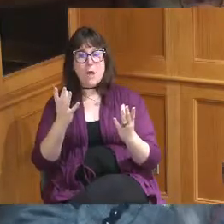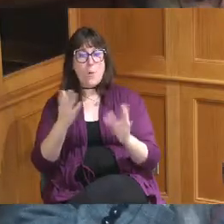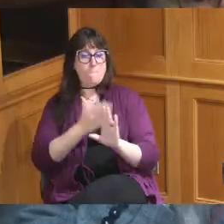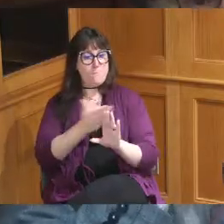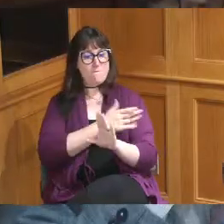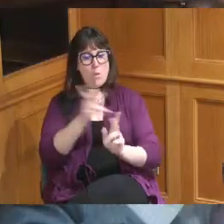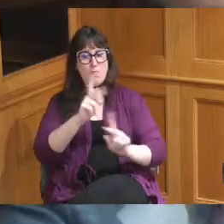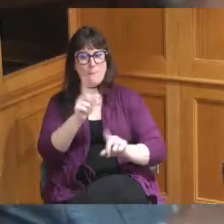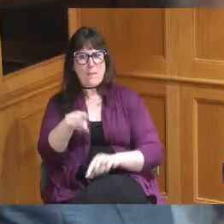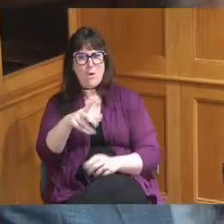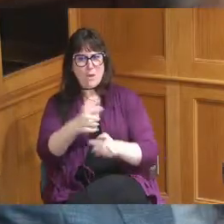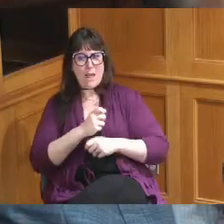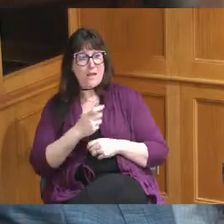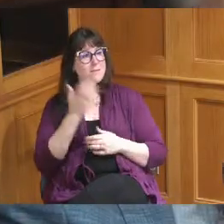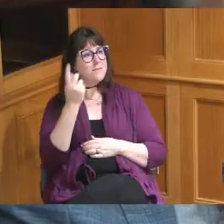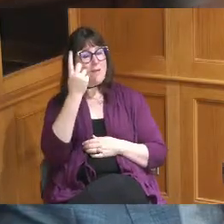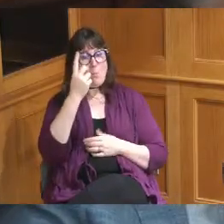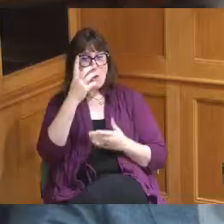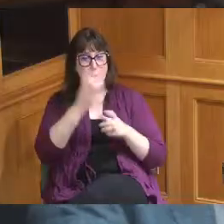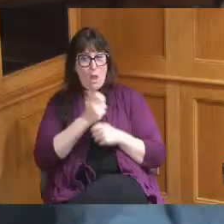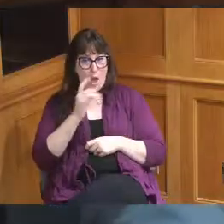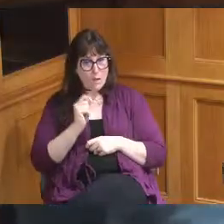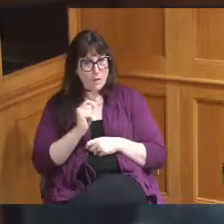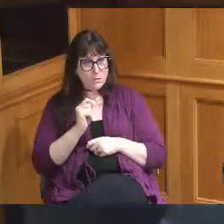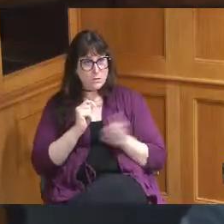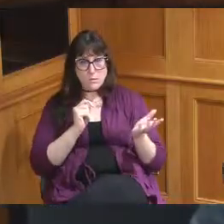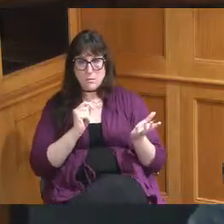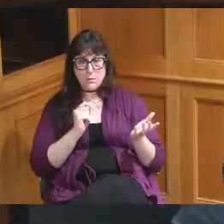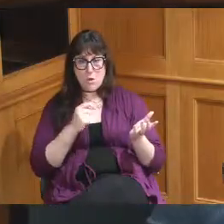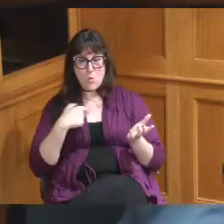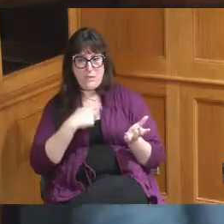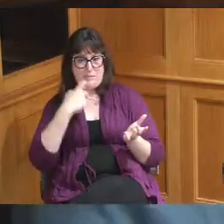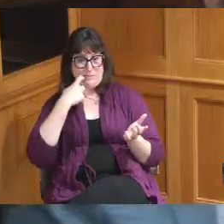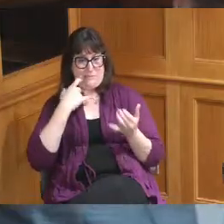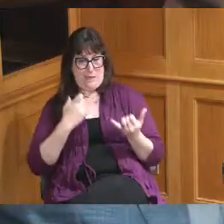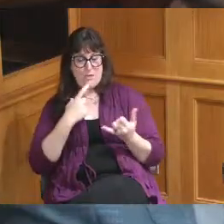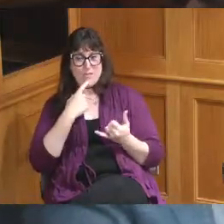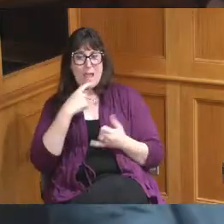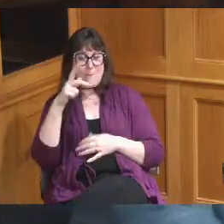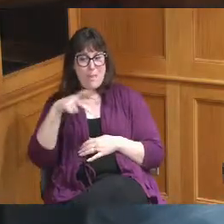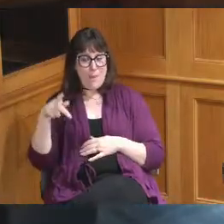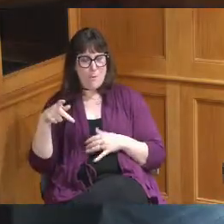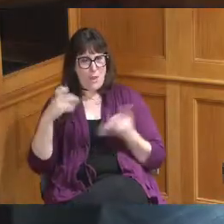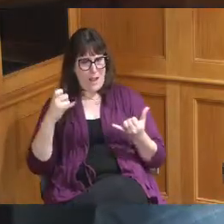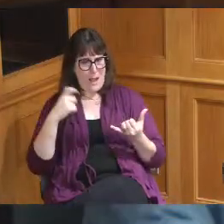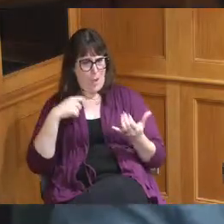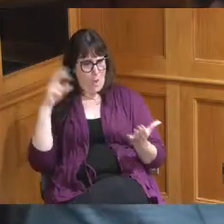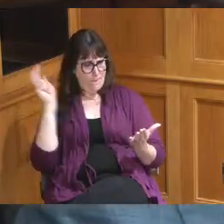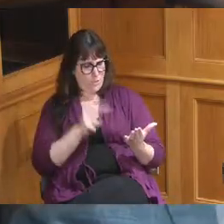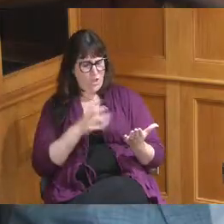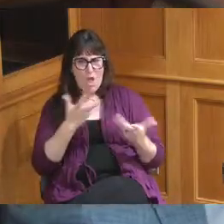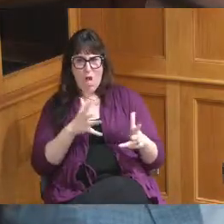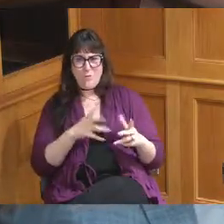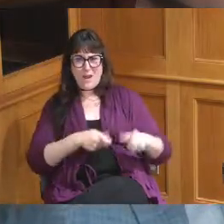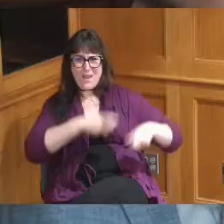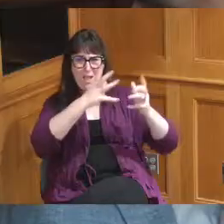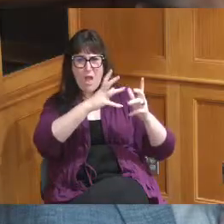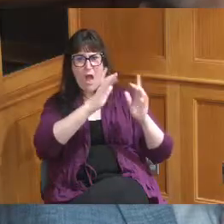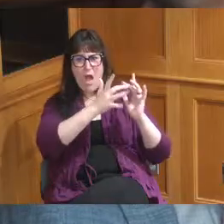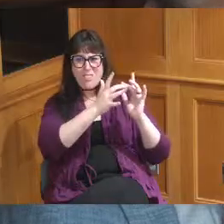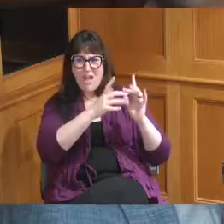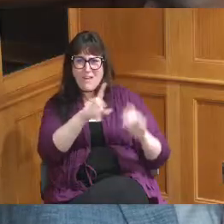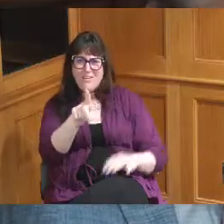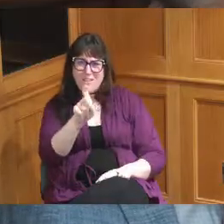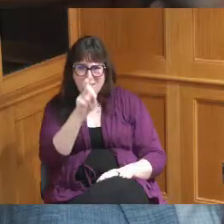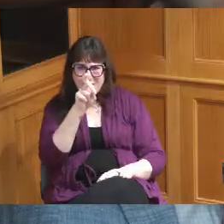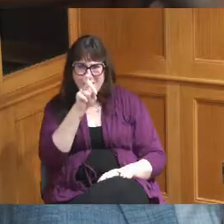it. Somebody handed it out. Because we was just now saying, let's go to the PowerPoint, and I'm looking at the thing, it's already. That's a